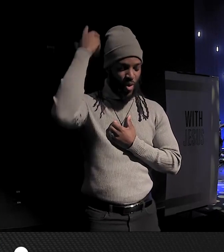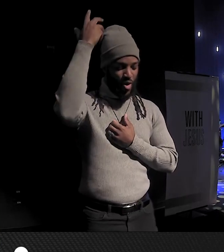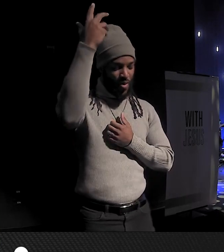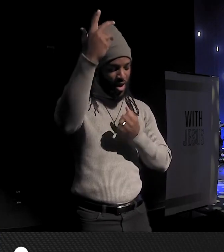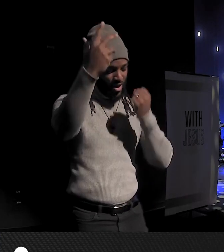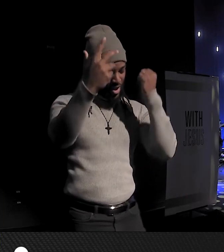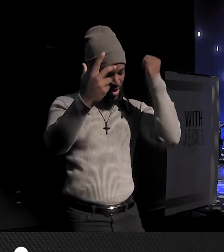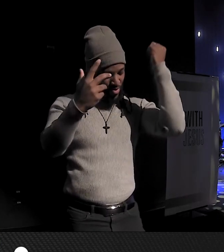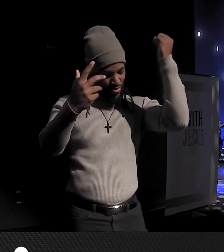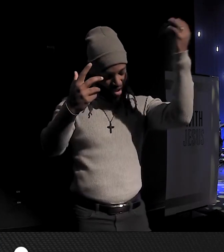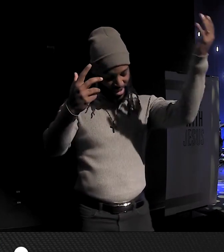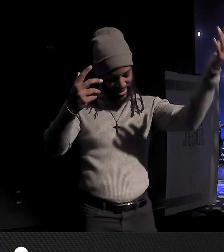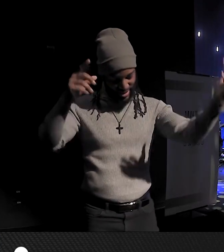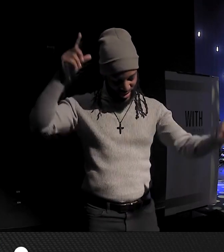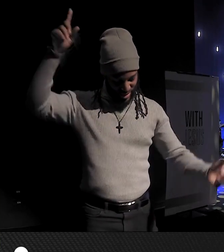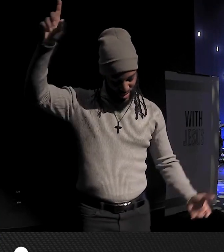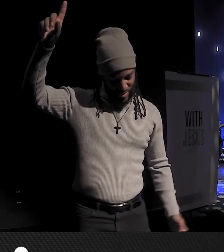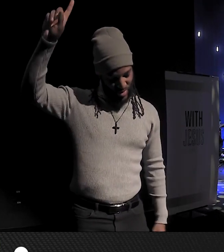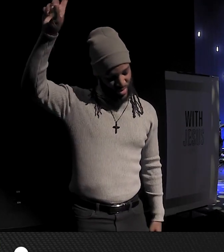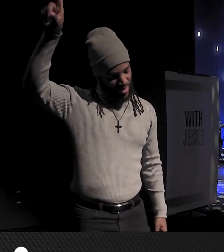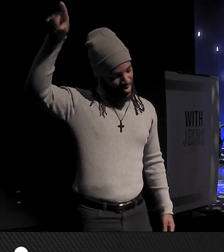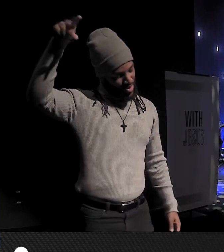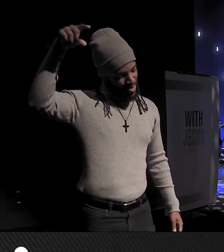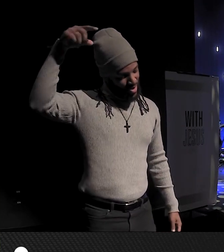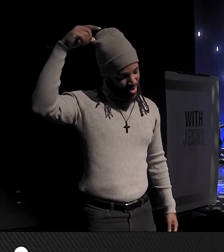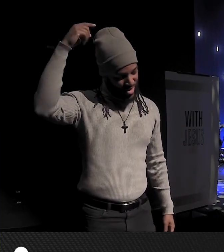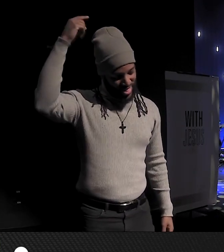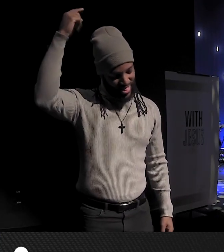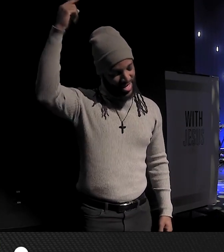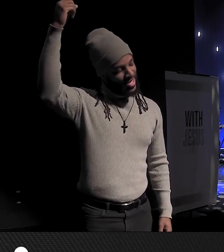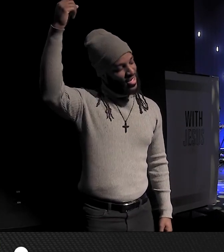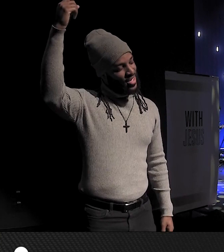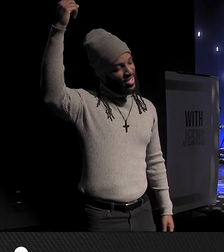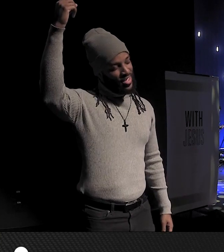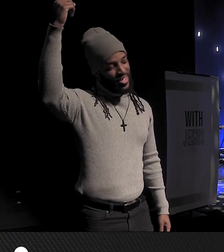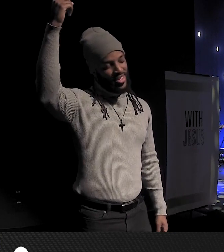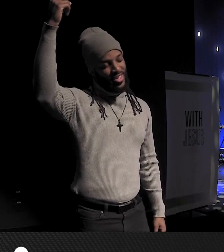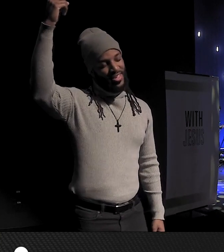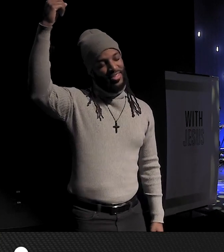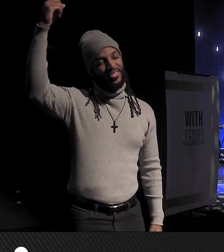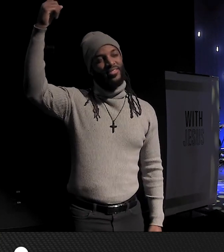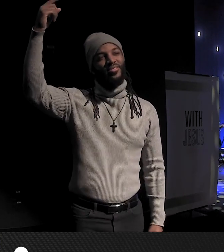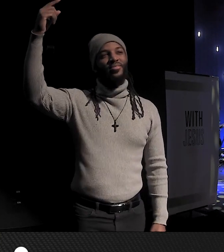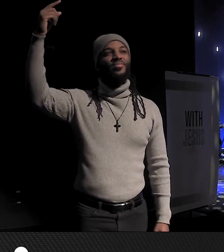we pour out our praise to you only.